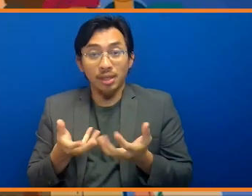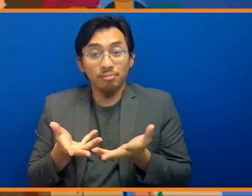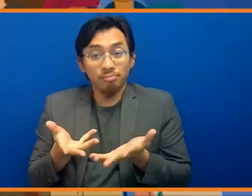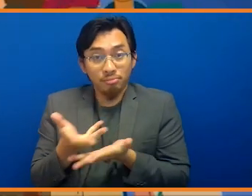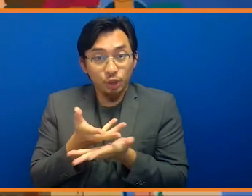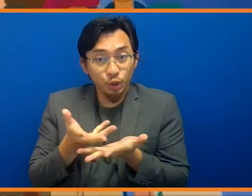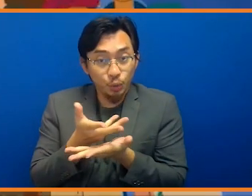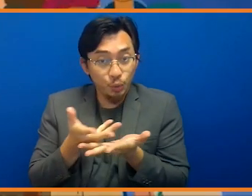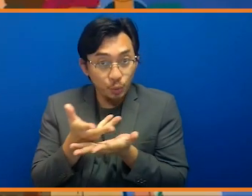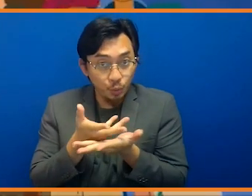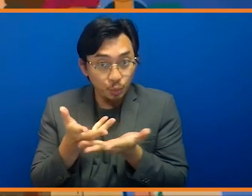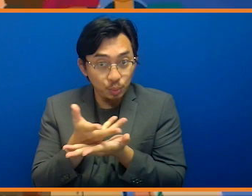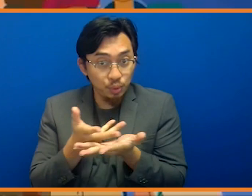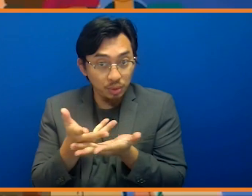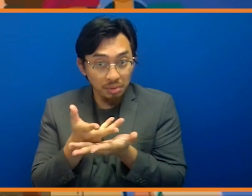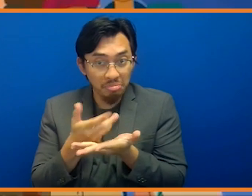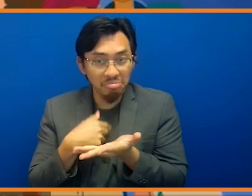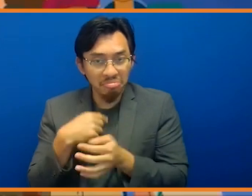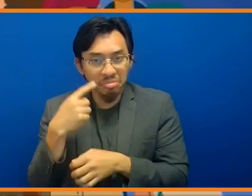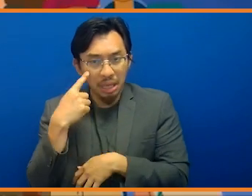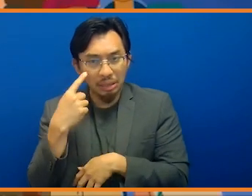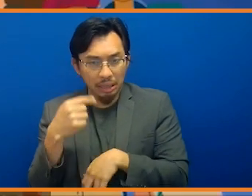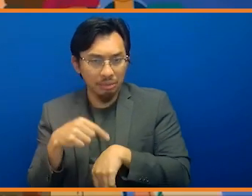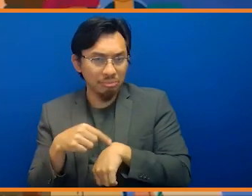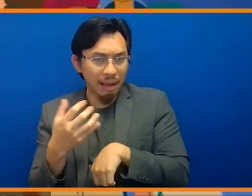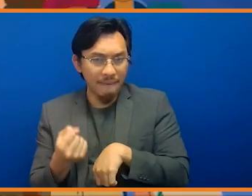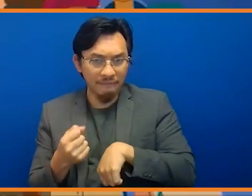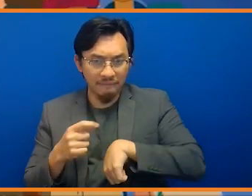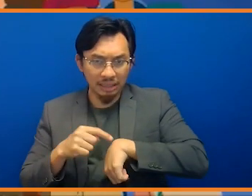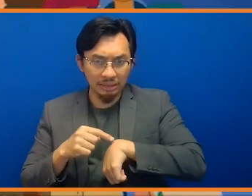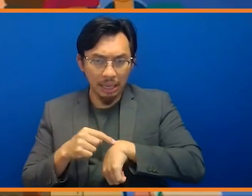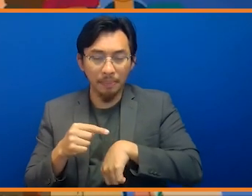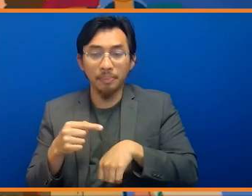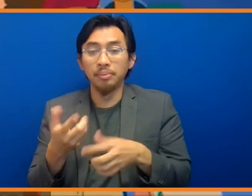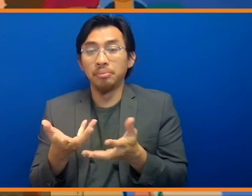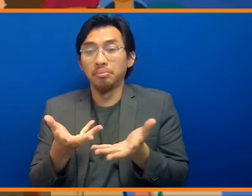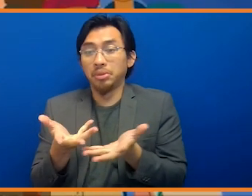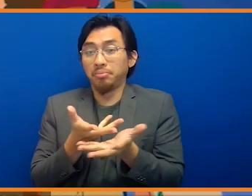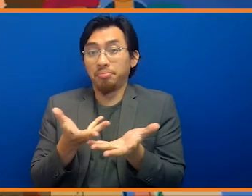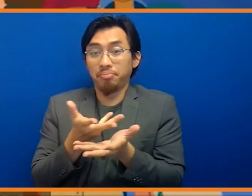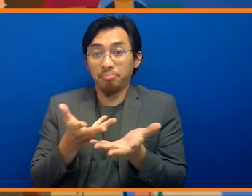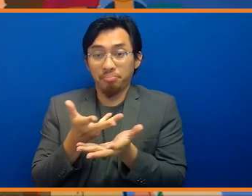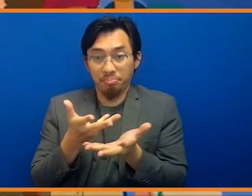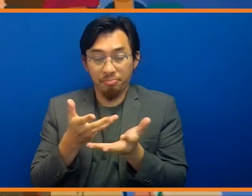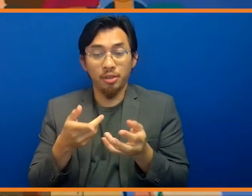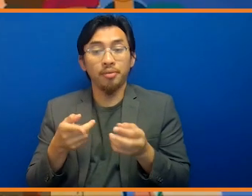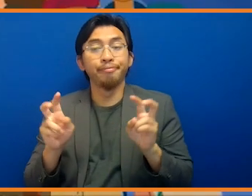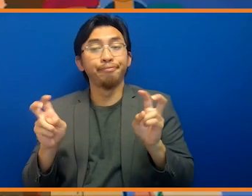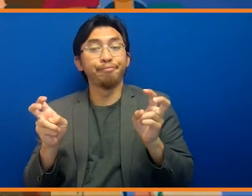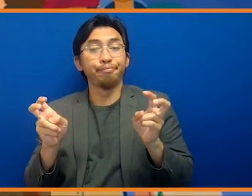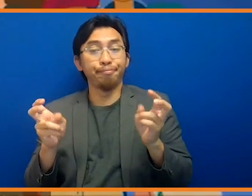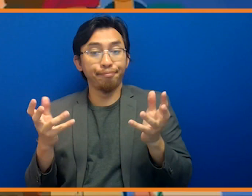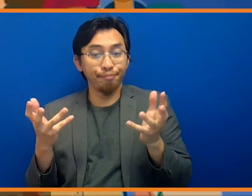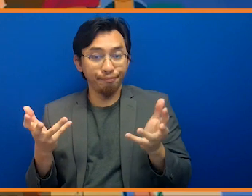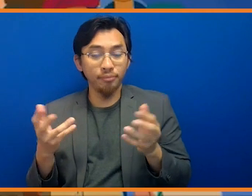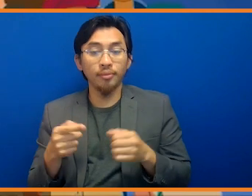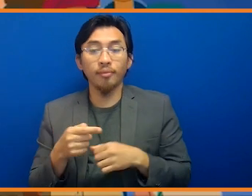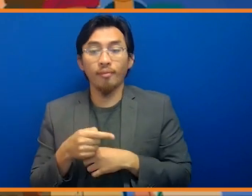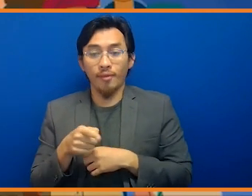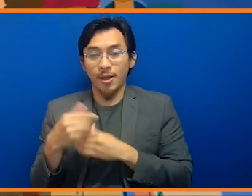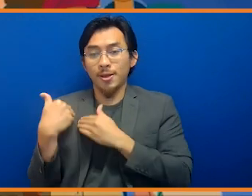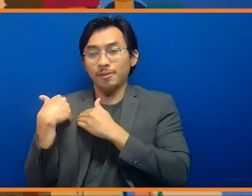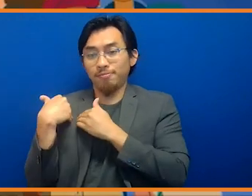have discussions. I think we still have time. Yes, we will have a discussions about this is